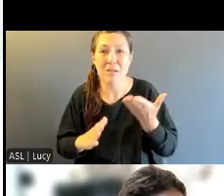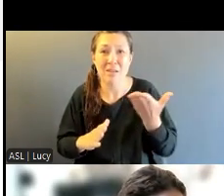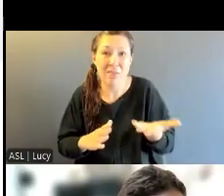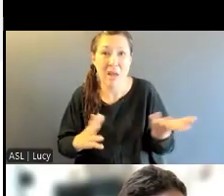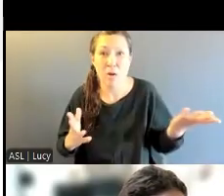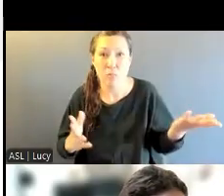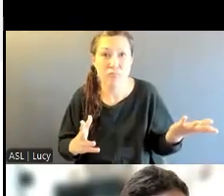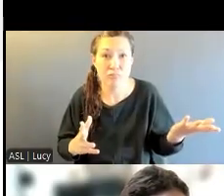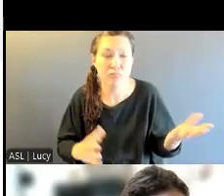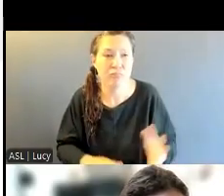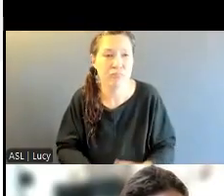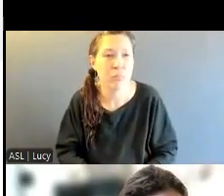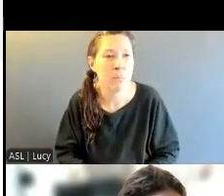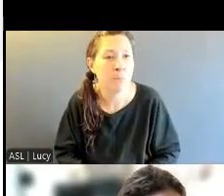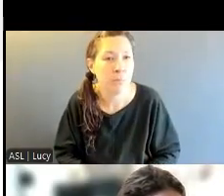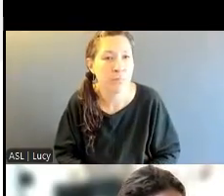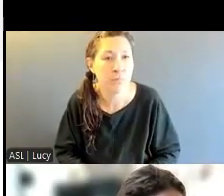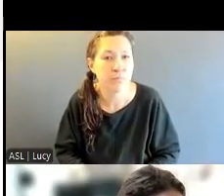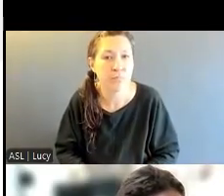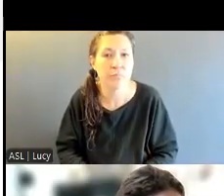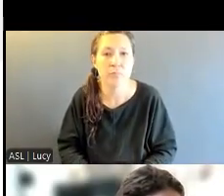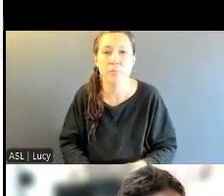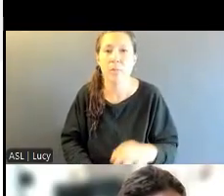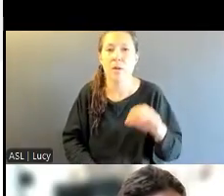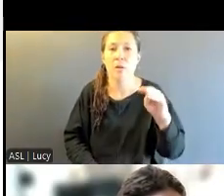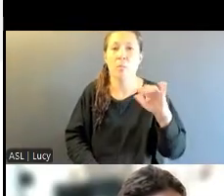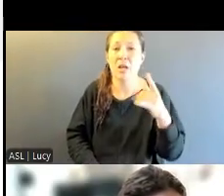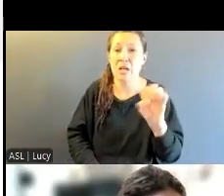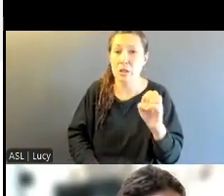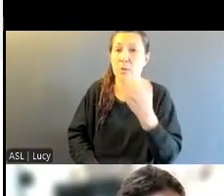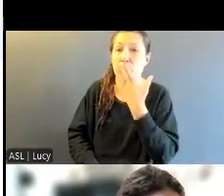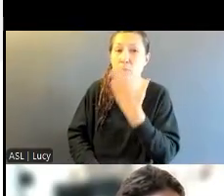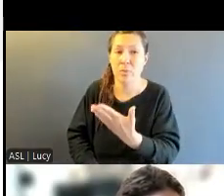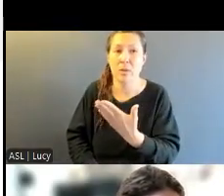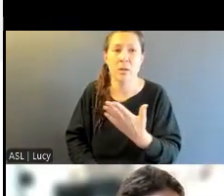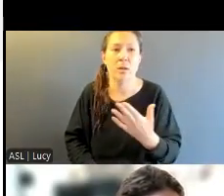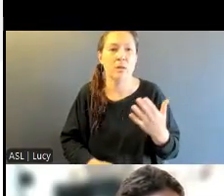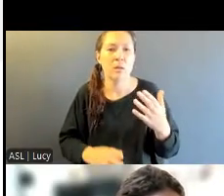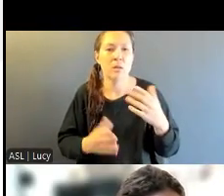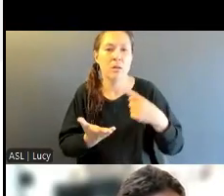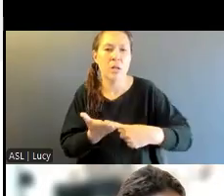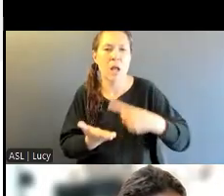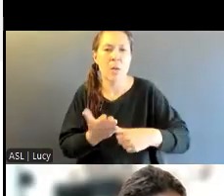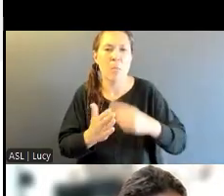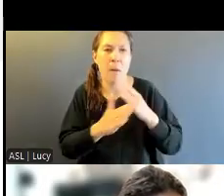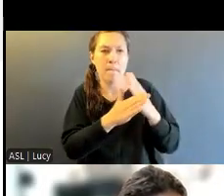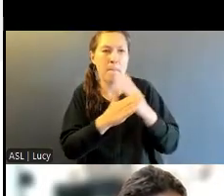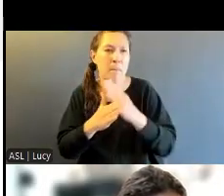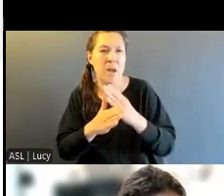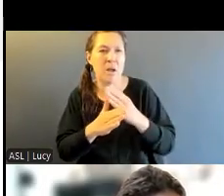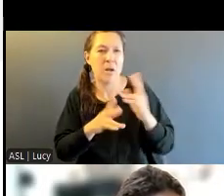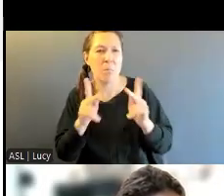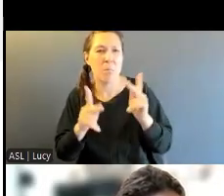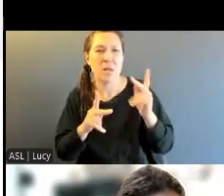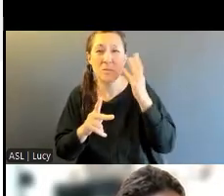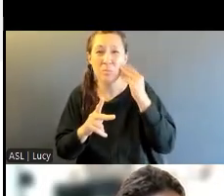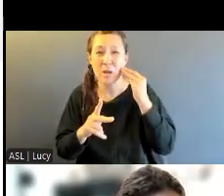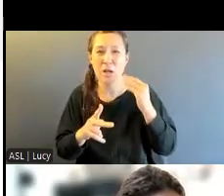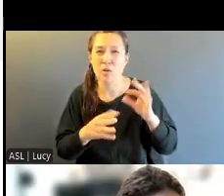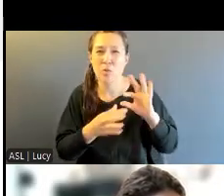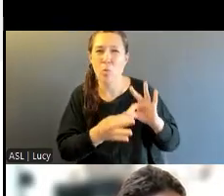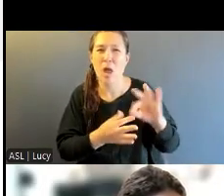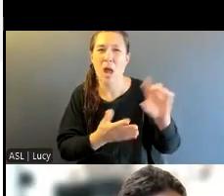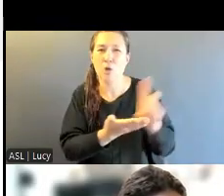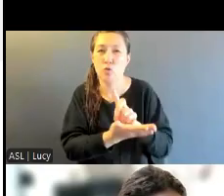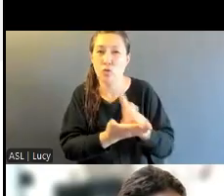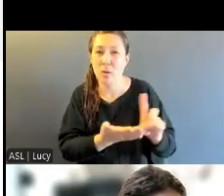Thanks, Marley. So next we wanted to learn about barriers residents faced related to discrimination. And so first we